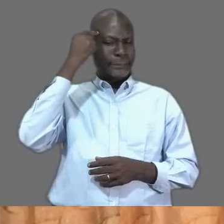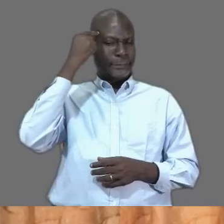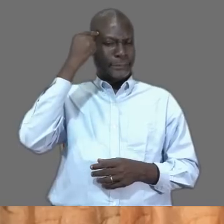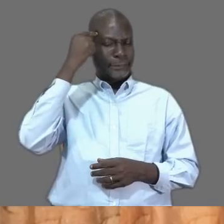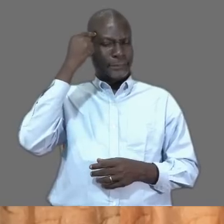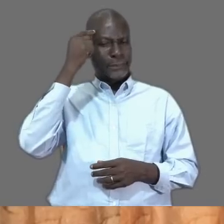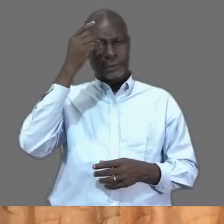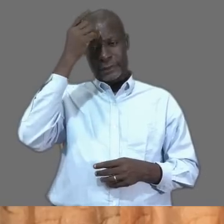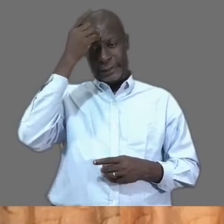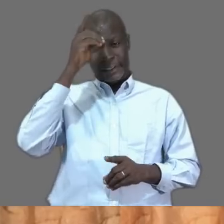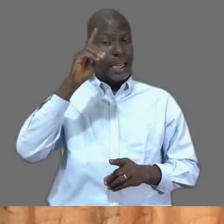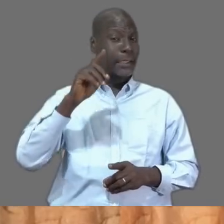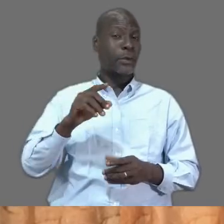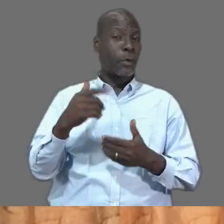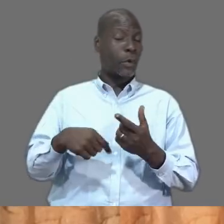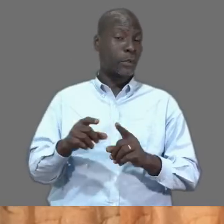all men.